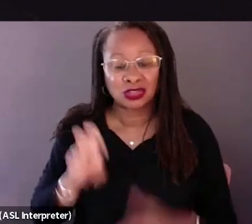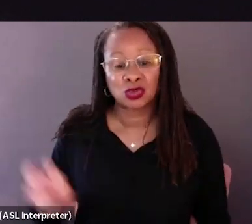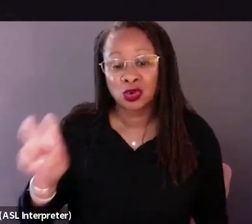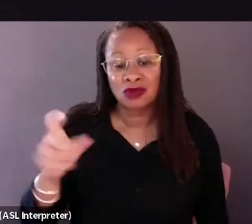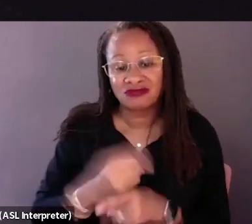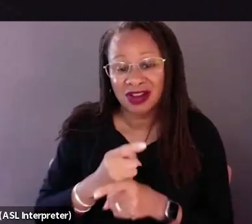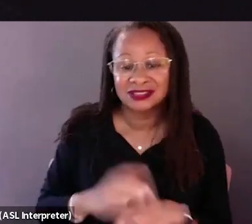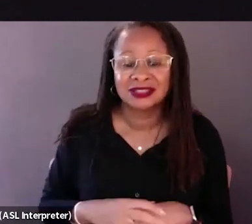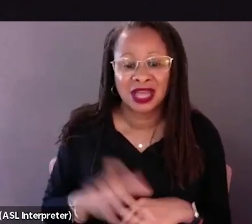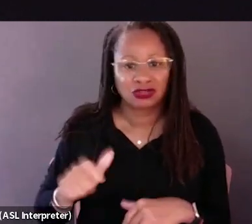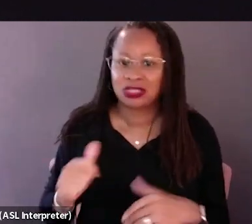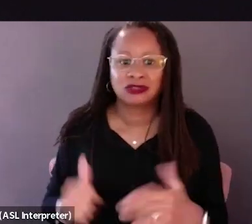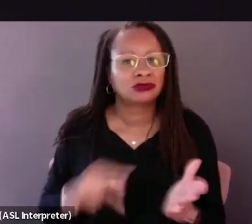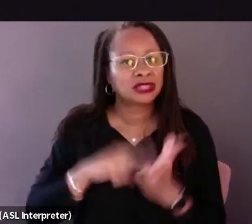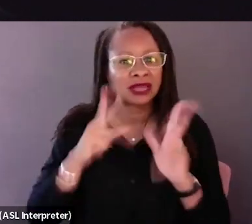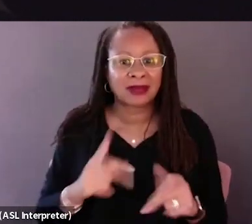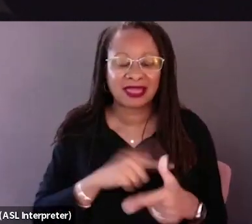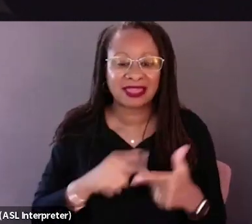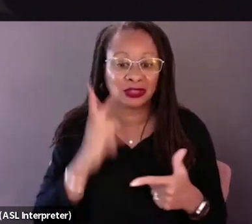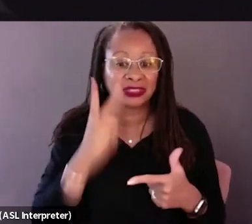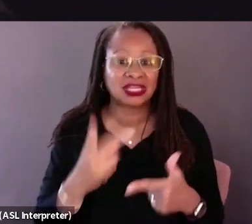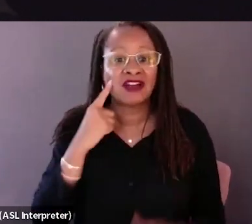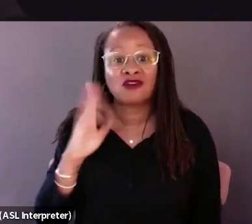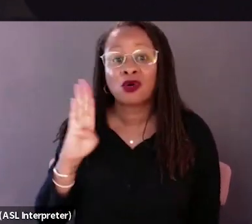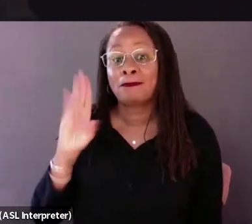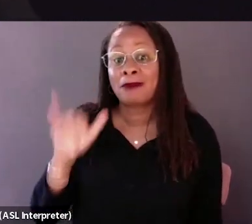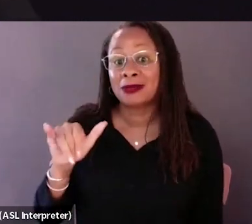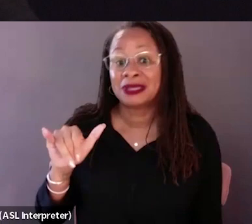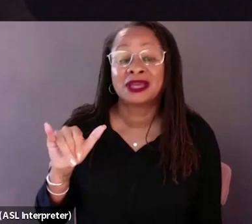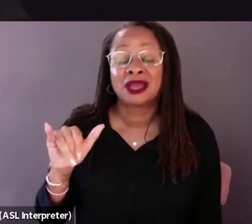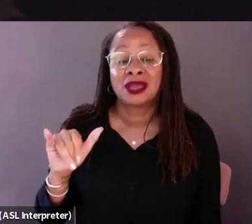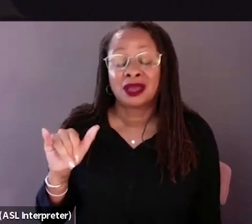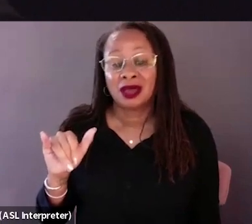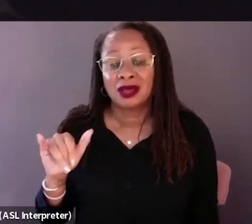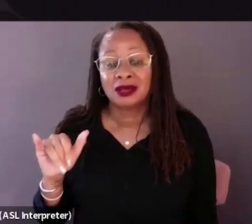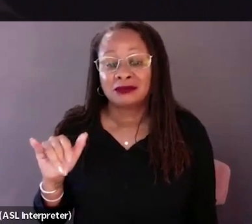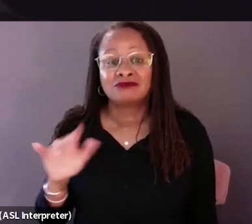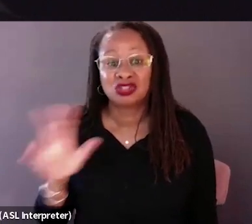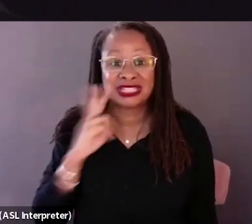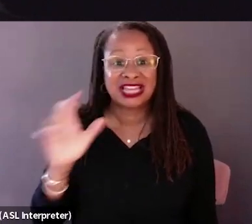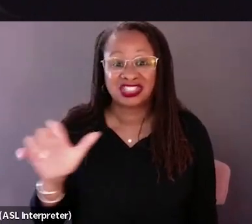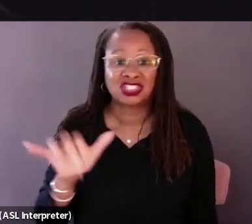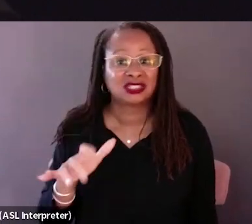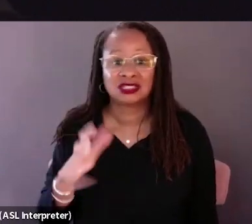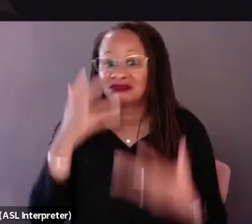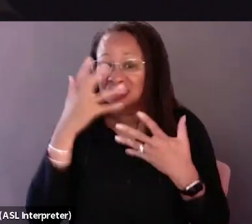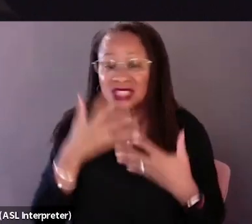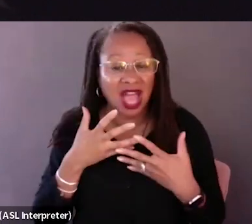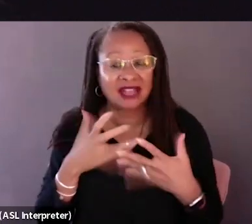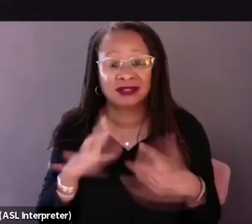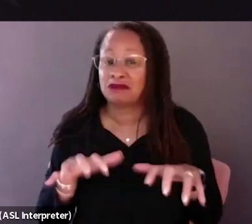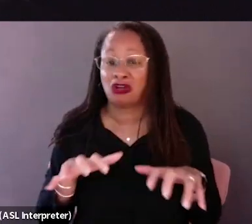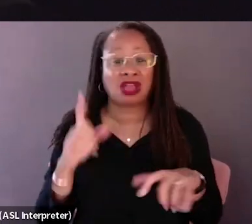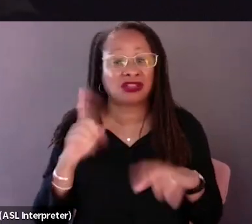and she's like, you got to buck up. And then you see her for Bobby's funeral, and she's devastated and she's paralyzed. So it's a marked